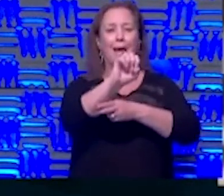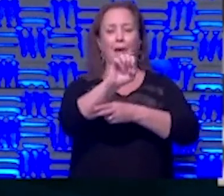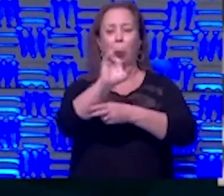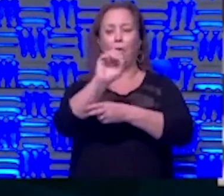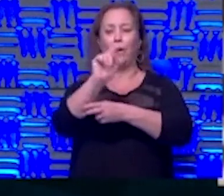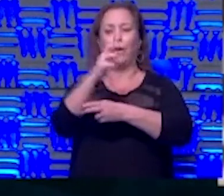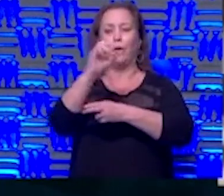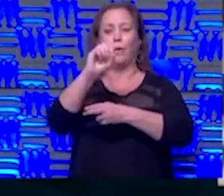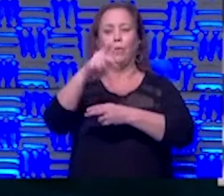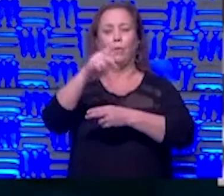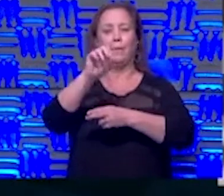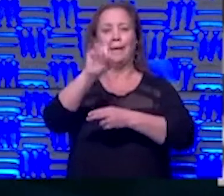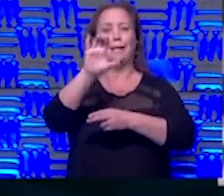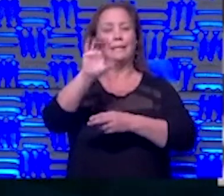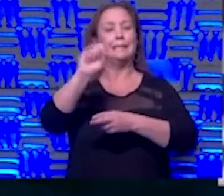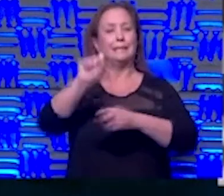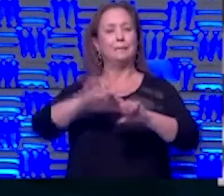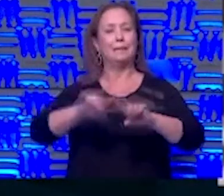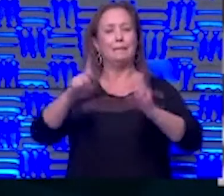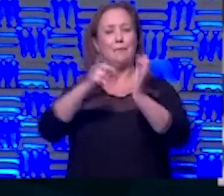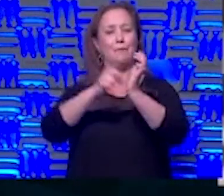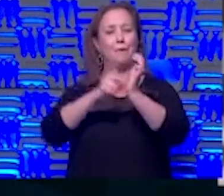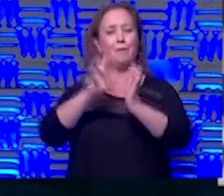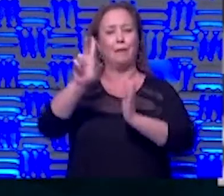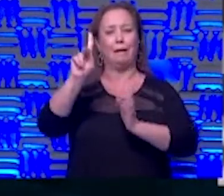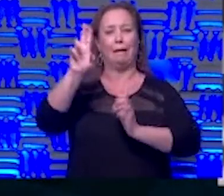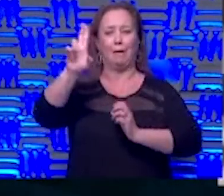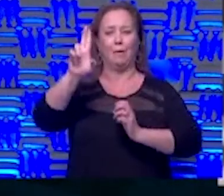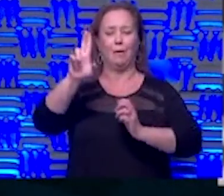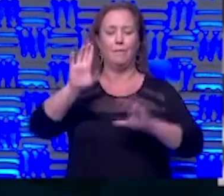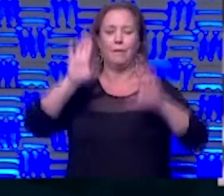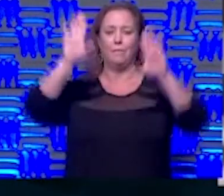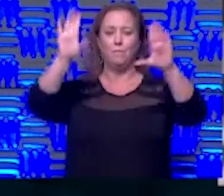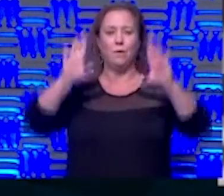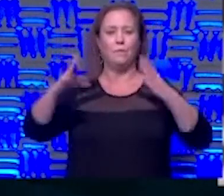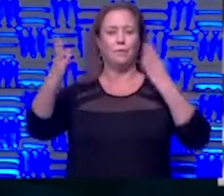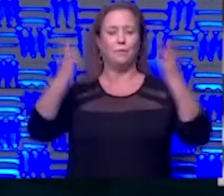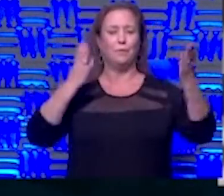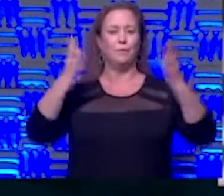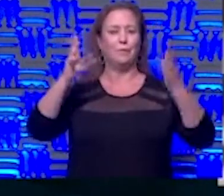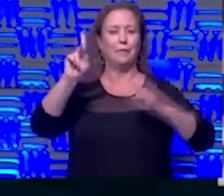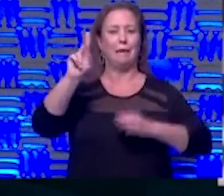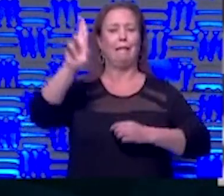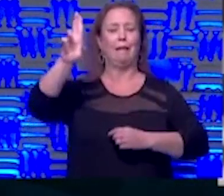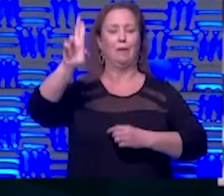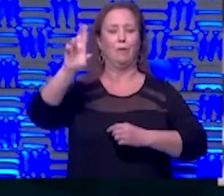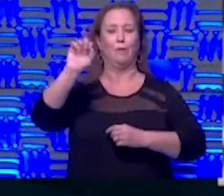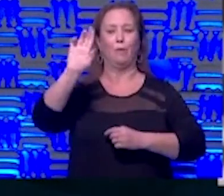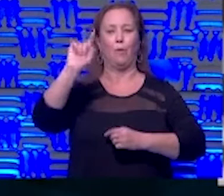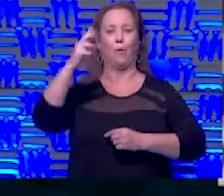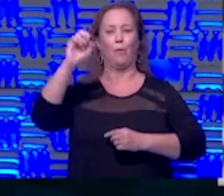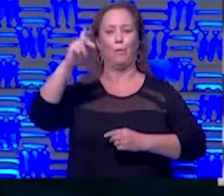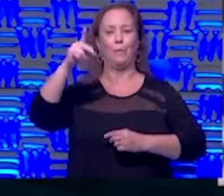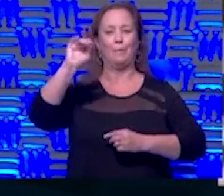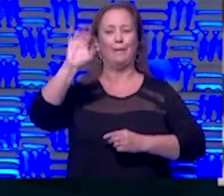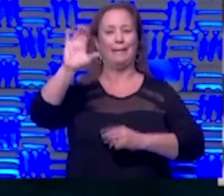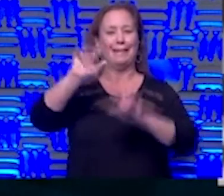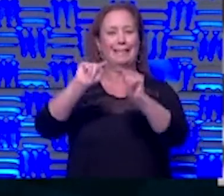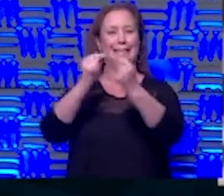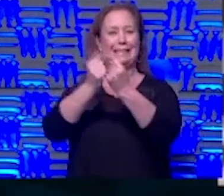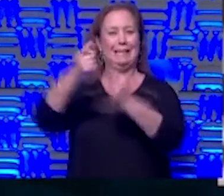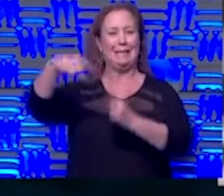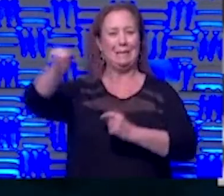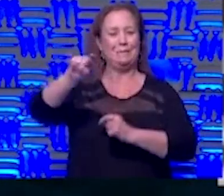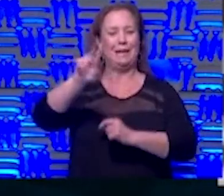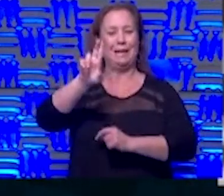been Dr. Bopat, and I've had nothing but exceptional experiences in regard to the orthopedic crew at the